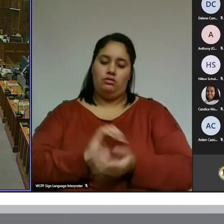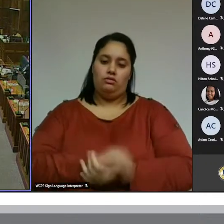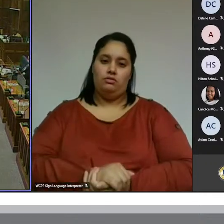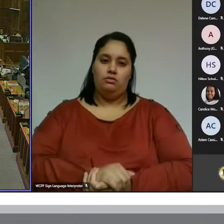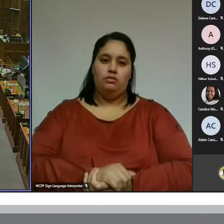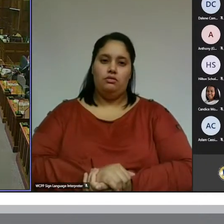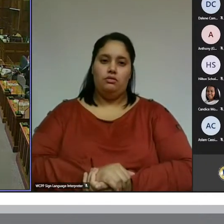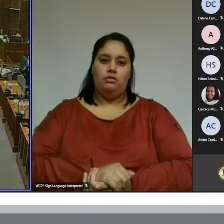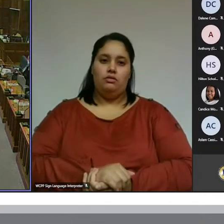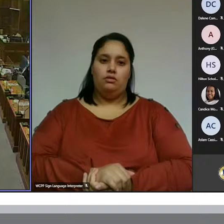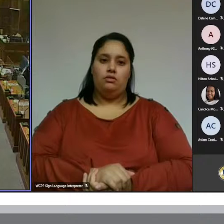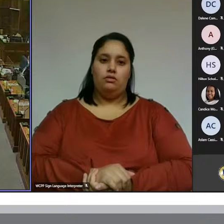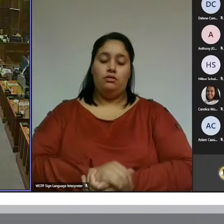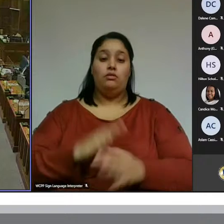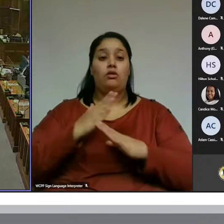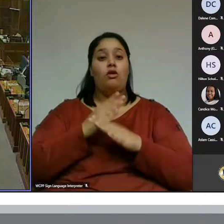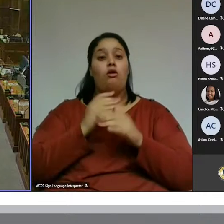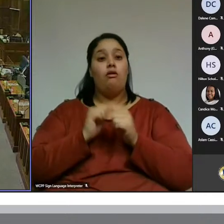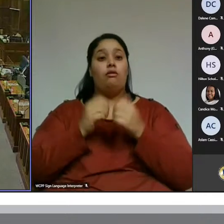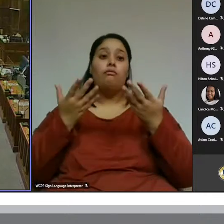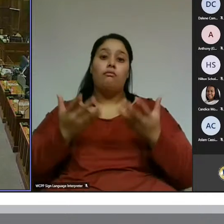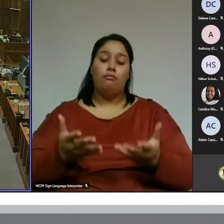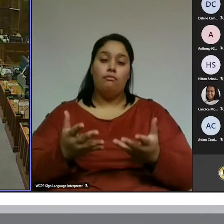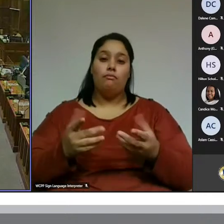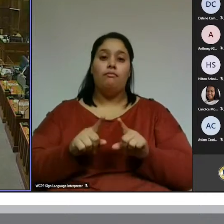Welcome. Thank you. So, colleagues